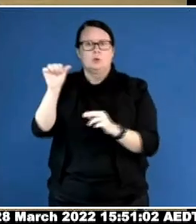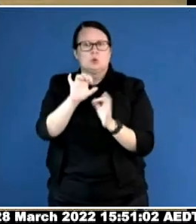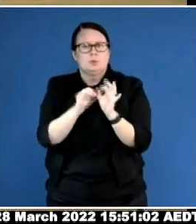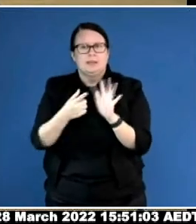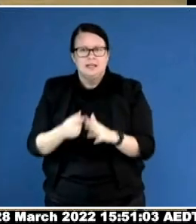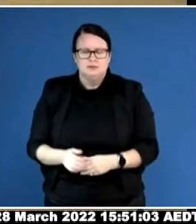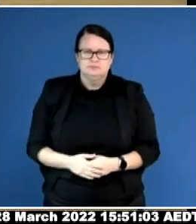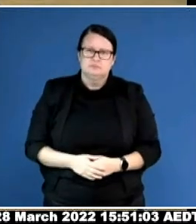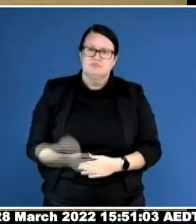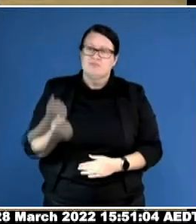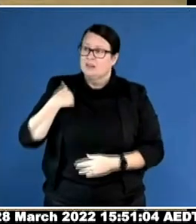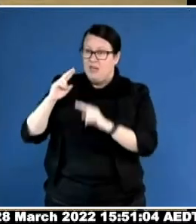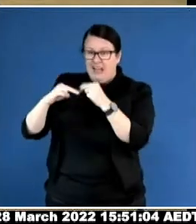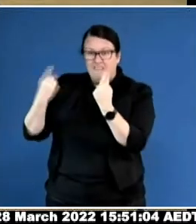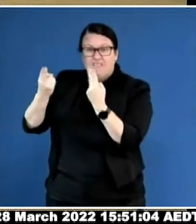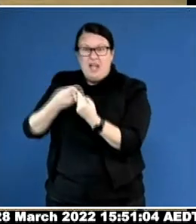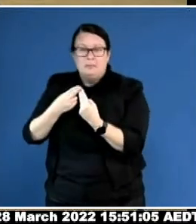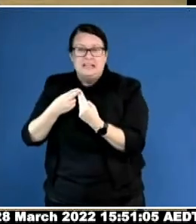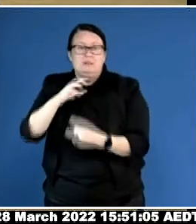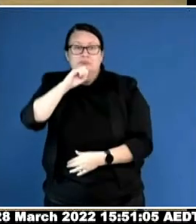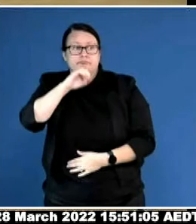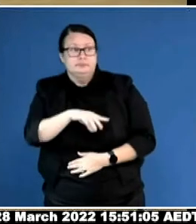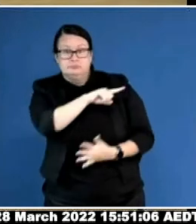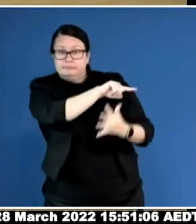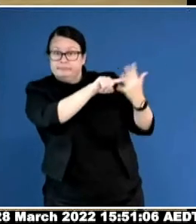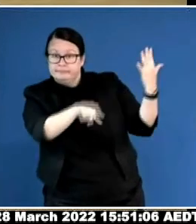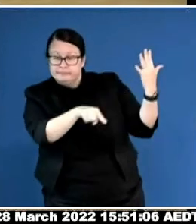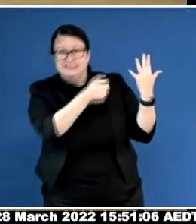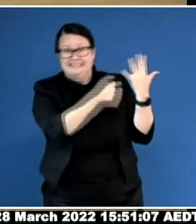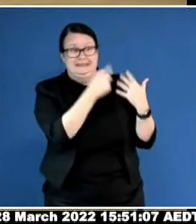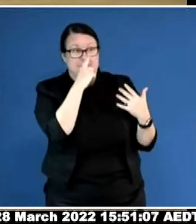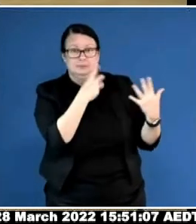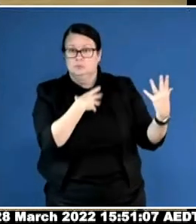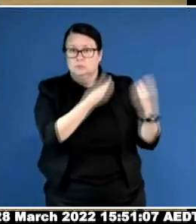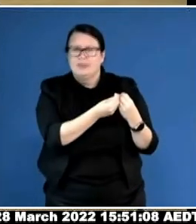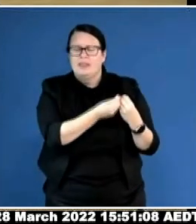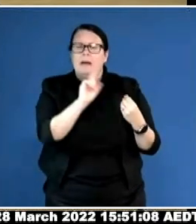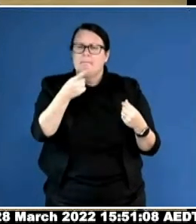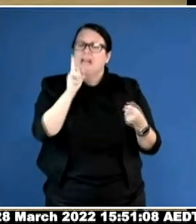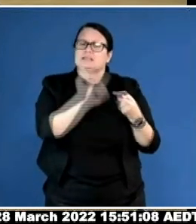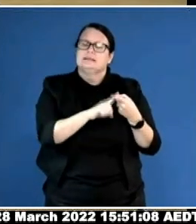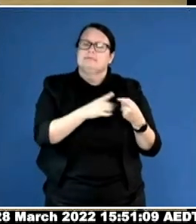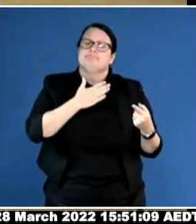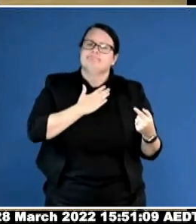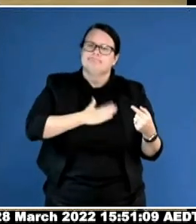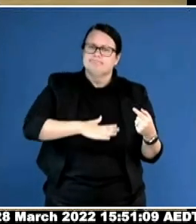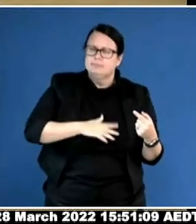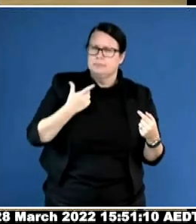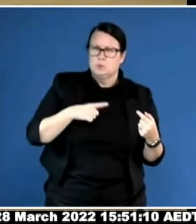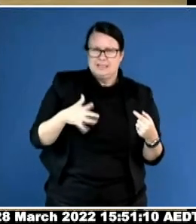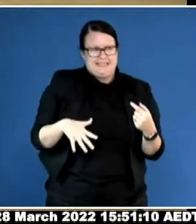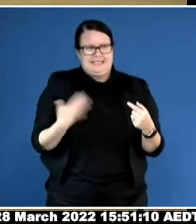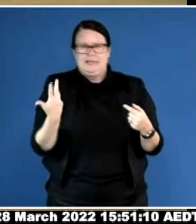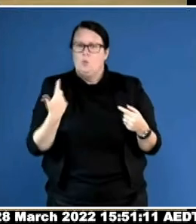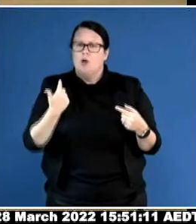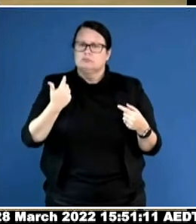my relationships. I knew they didn't like the people I was with. In hindsight, I think they tolerated them because they didn't want to take